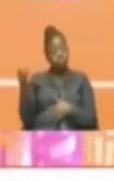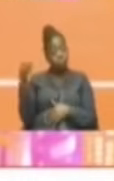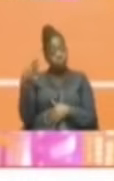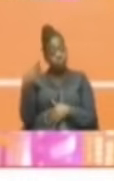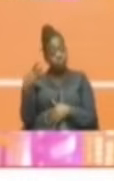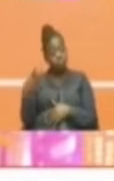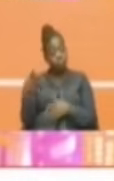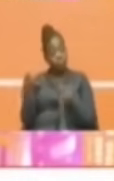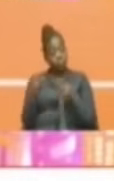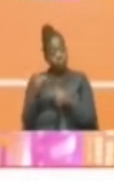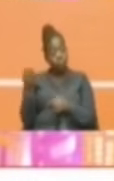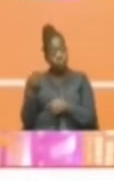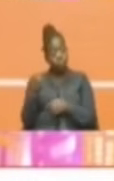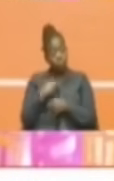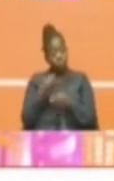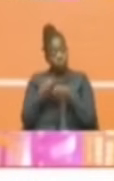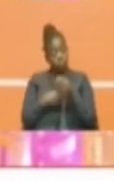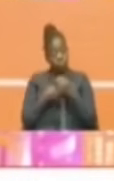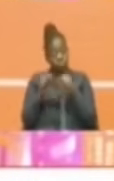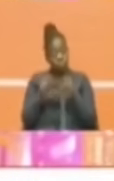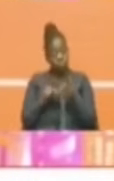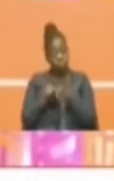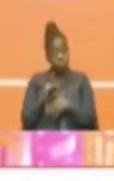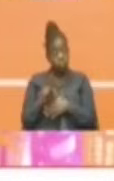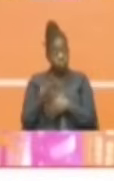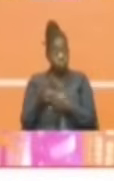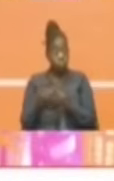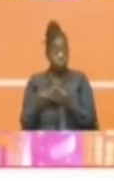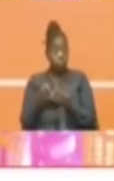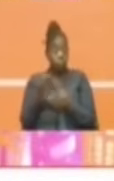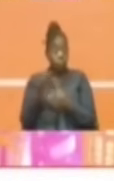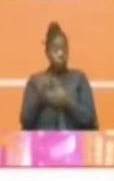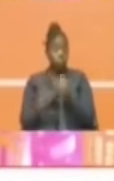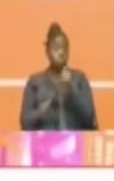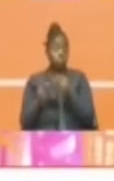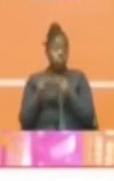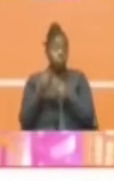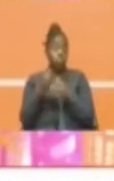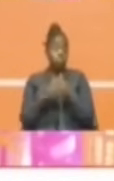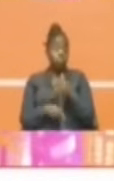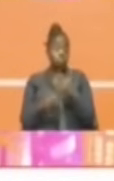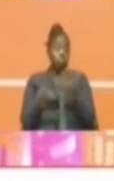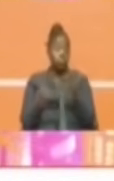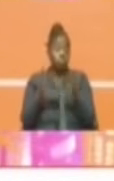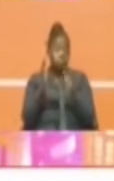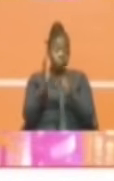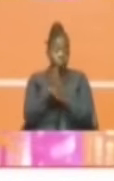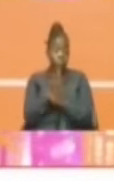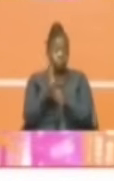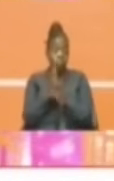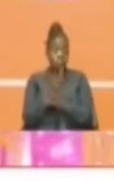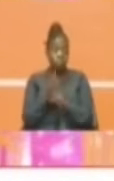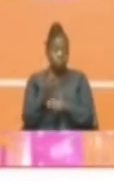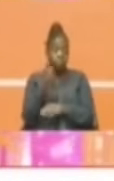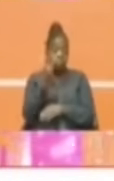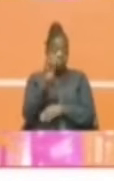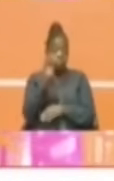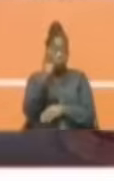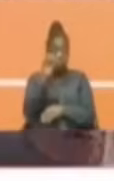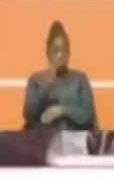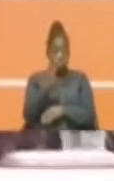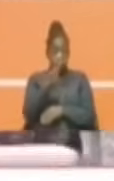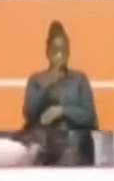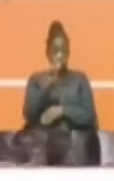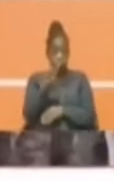masanyalazi Amasanyalazi nze nanyini duka ze nunga sasula Of which kajira kono msolo gulio guwe kwese wansi guwa ita 18% Oba